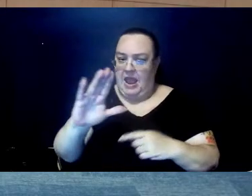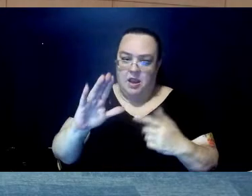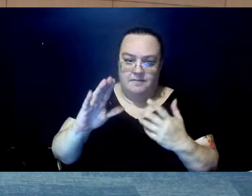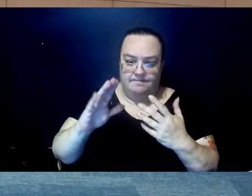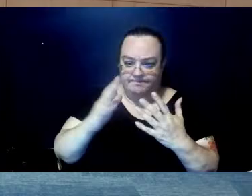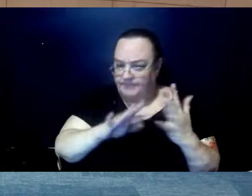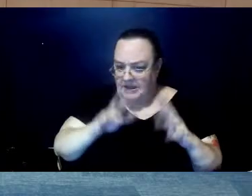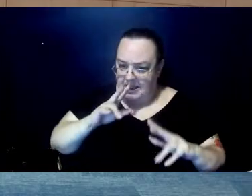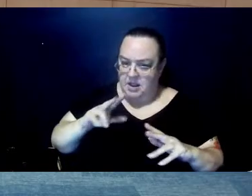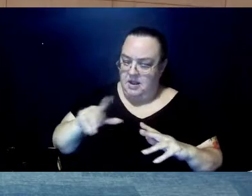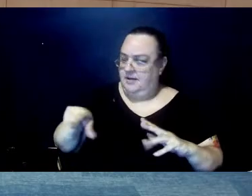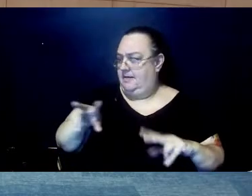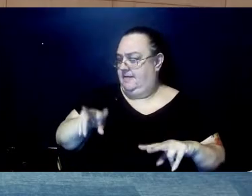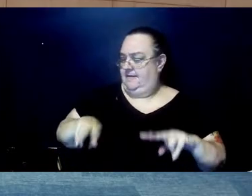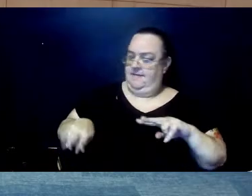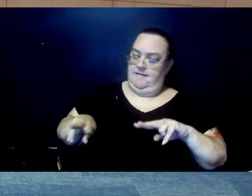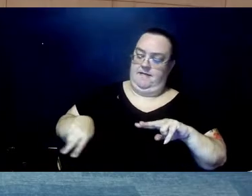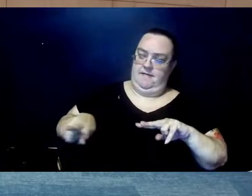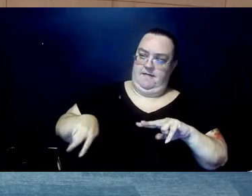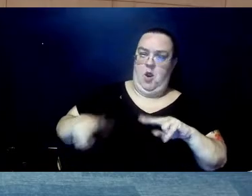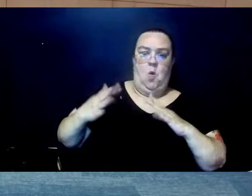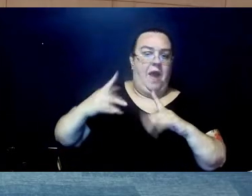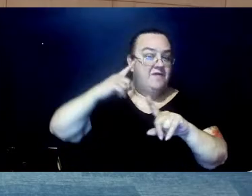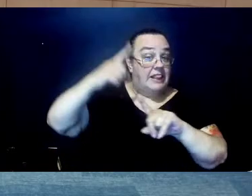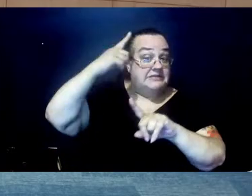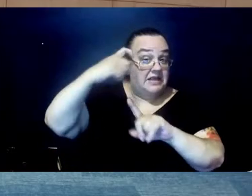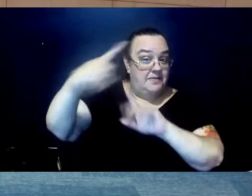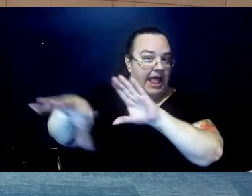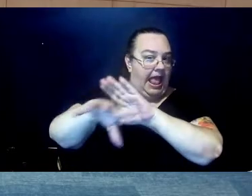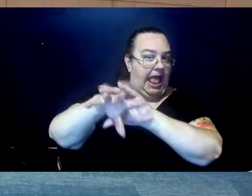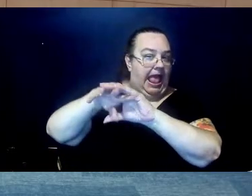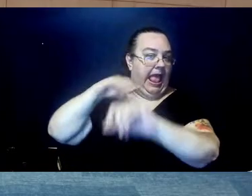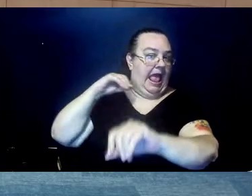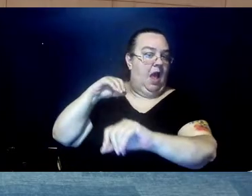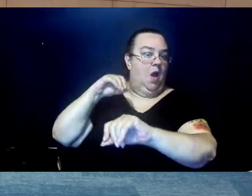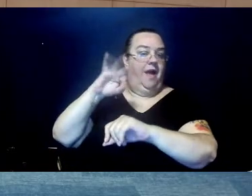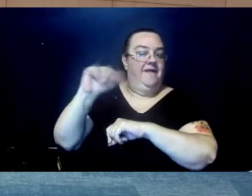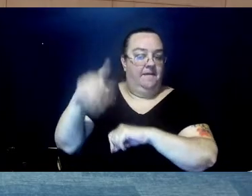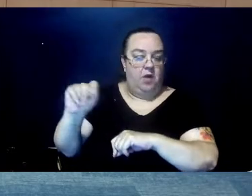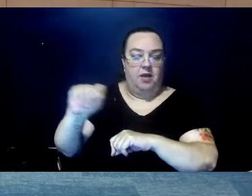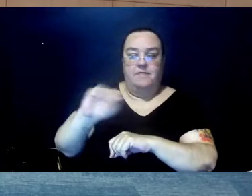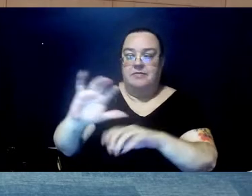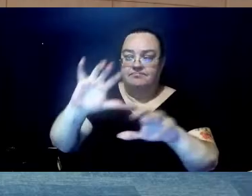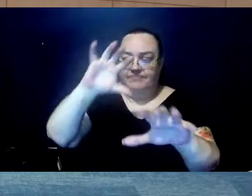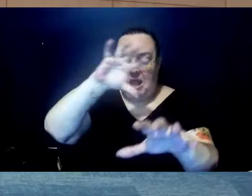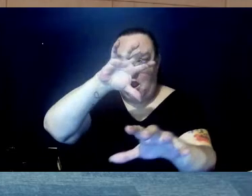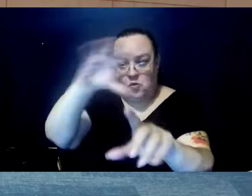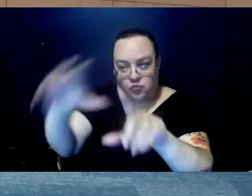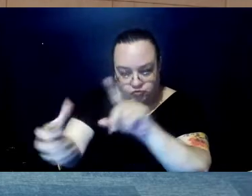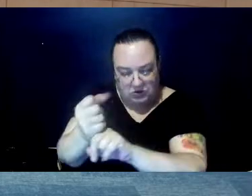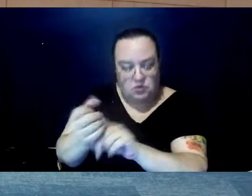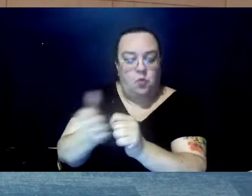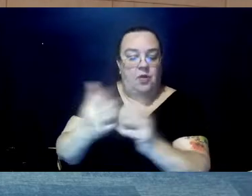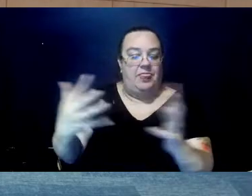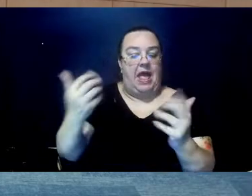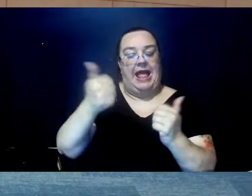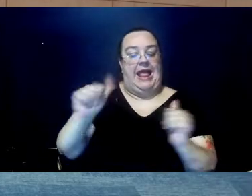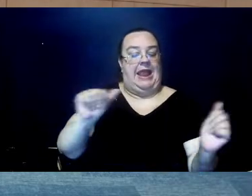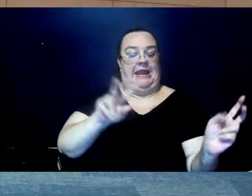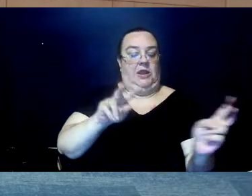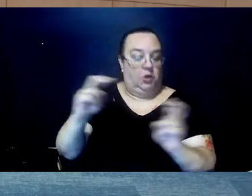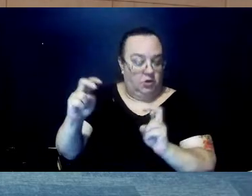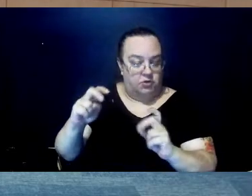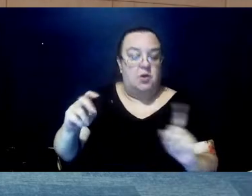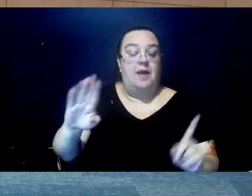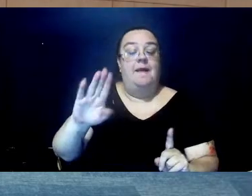vehicle, wait for the suspect to exit the apartment, and take him into custody without incident. The Bladensburg Police Department responded. They impounded